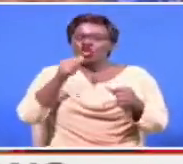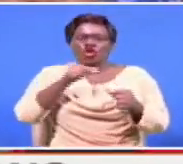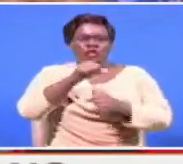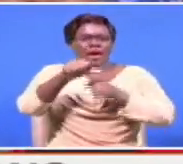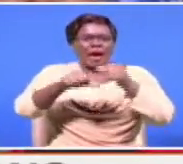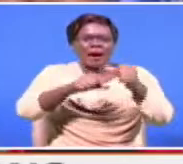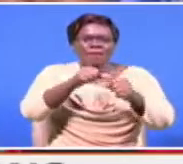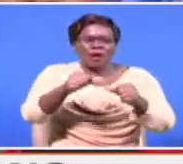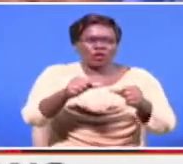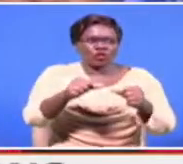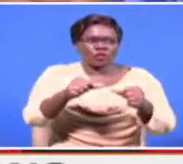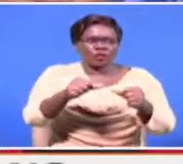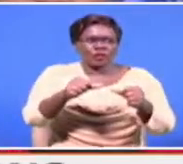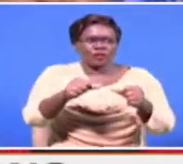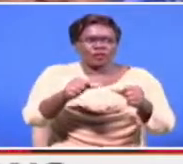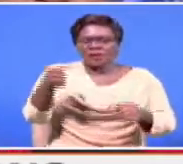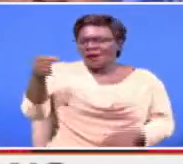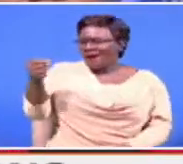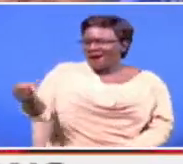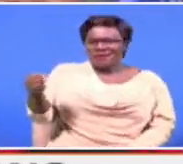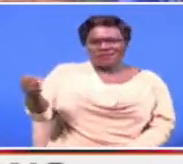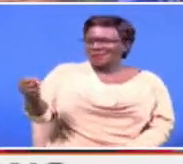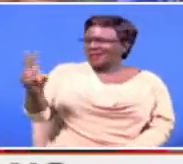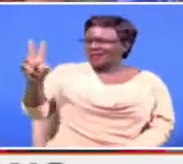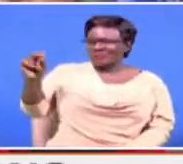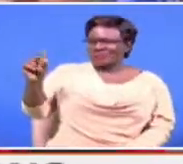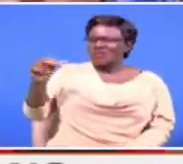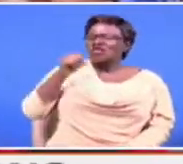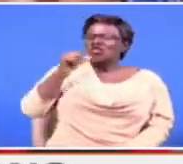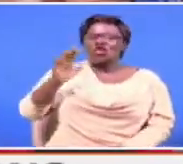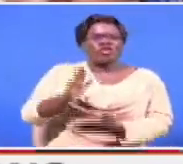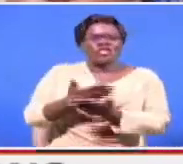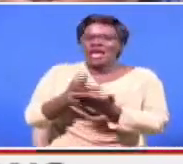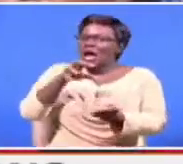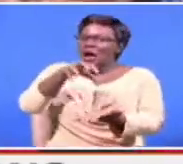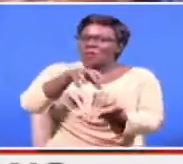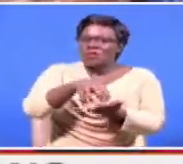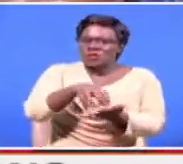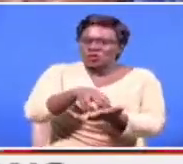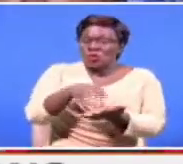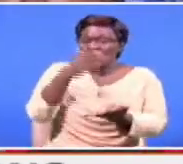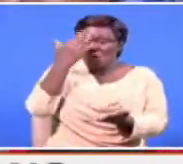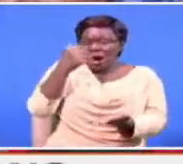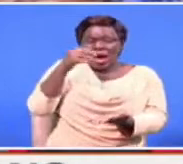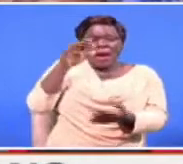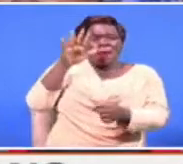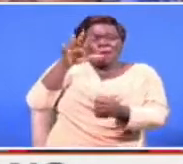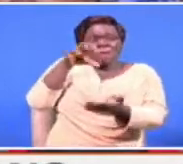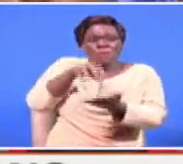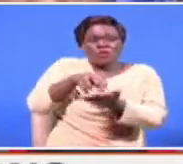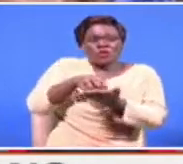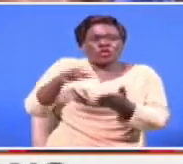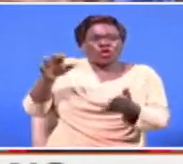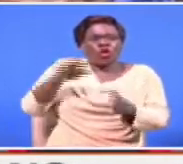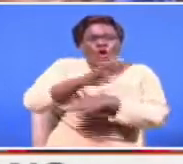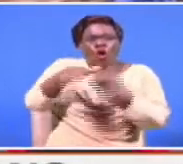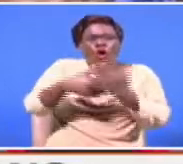can have a sit down, but not about a handshake and not about sharing positions, because all the positions are filled